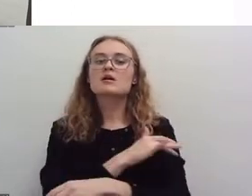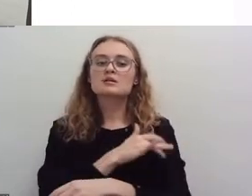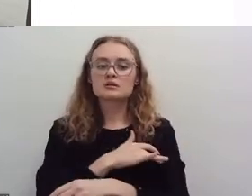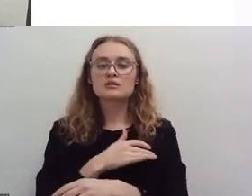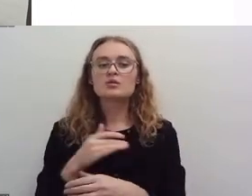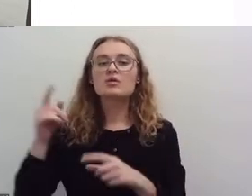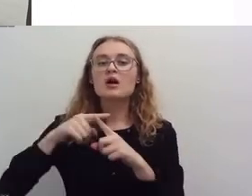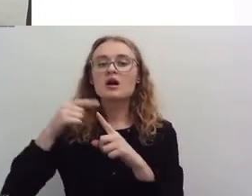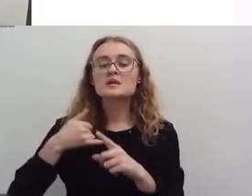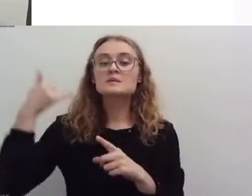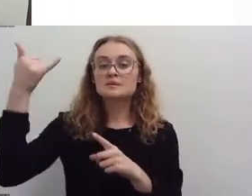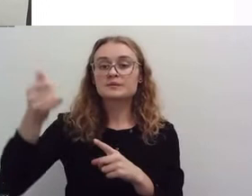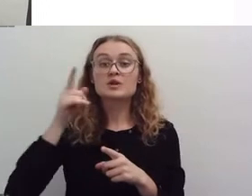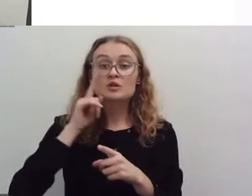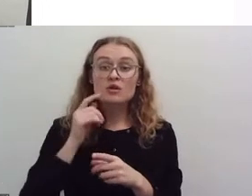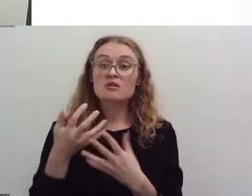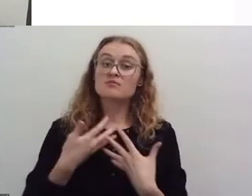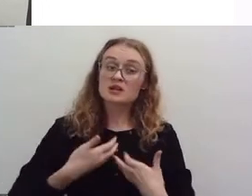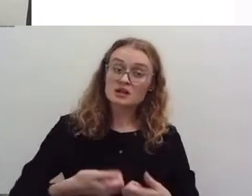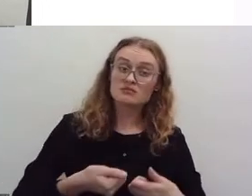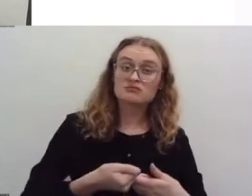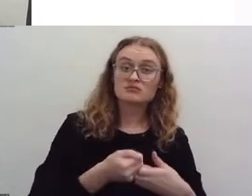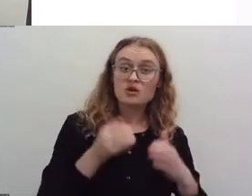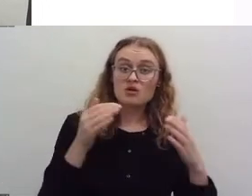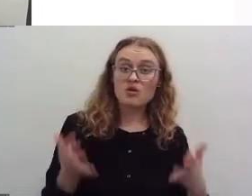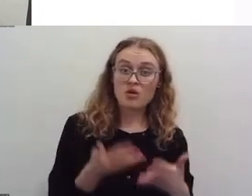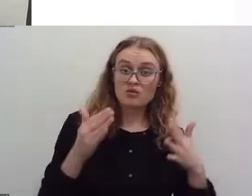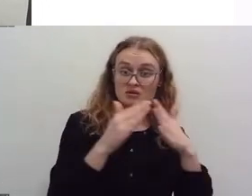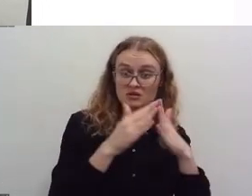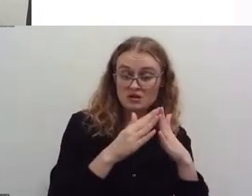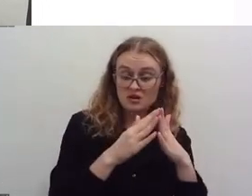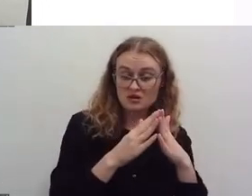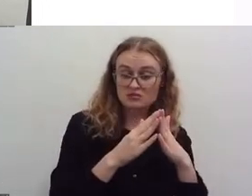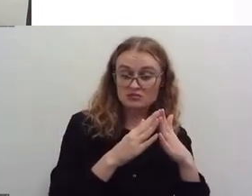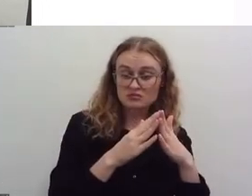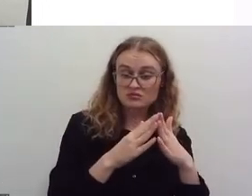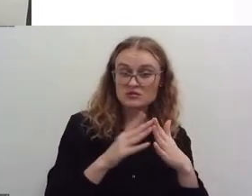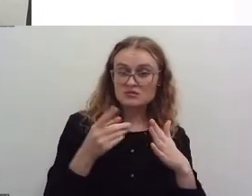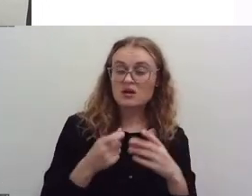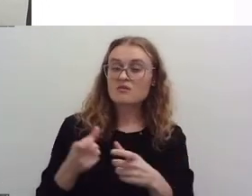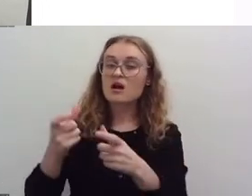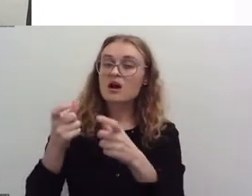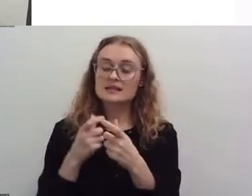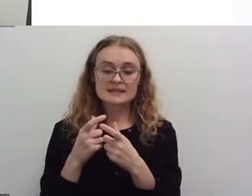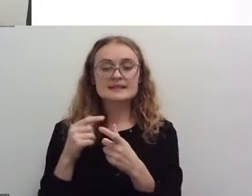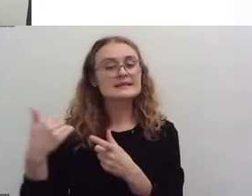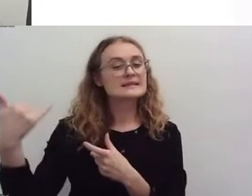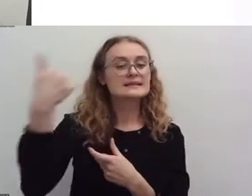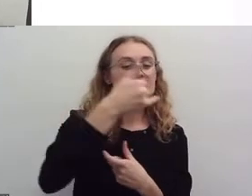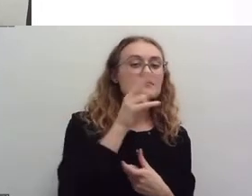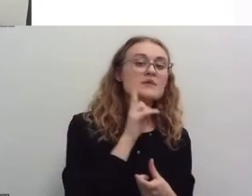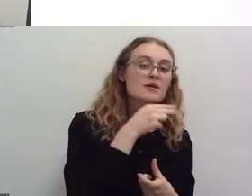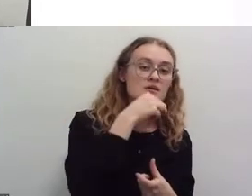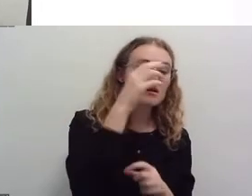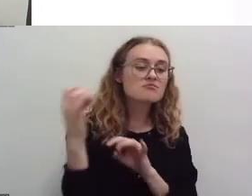You have a roof over your head. It couldn't really be that hard. When I went to seek medical care, they saw my symptoms as something